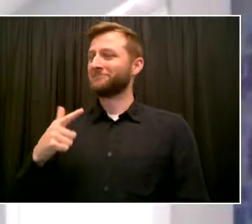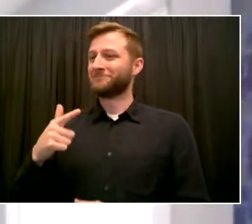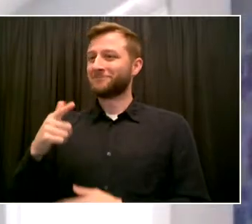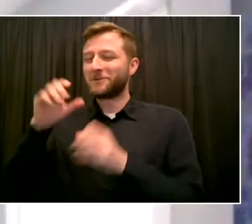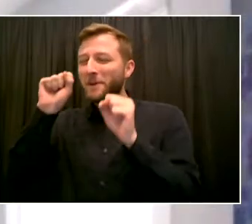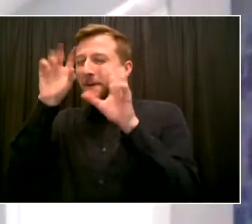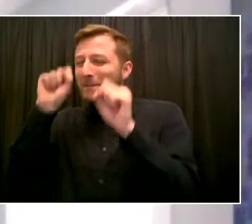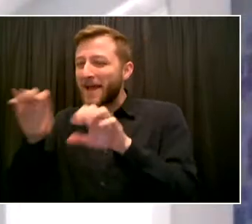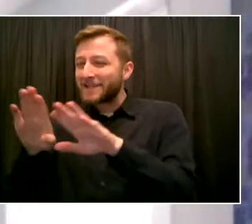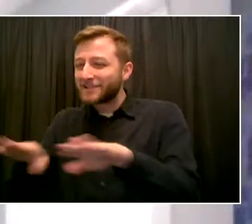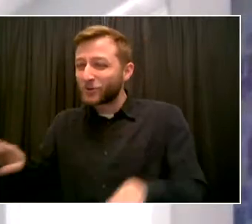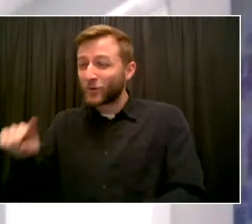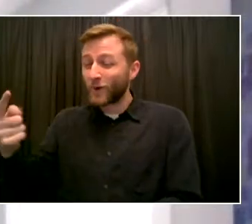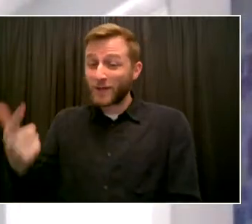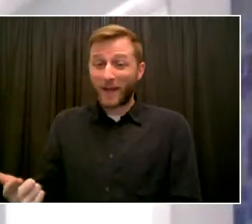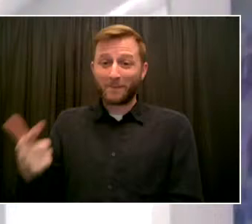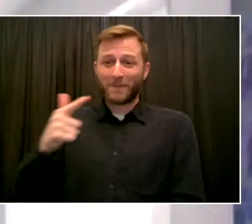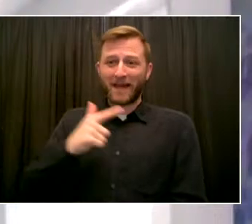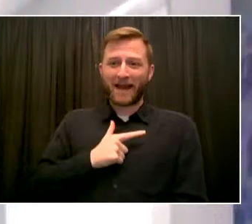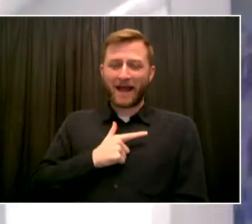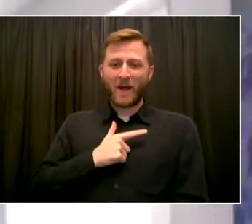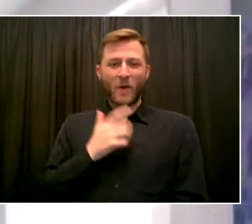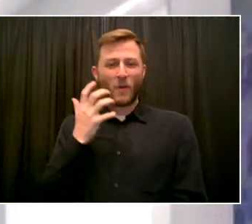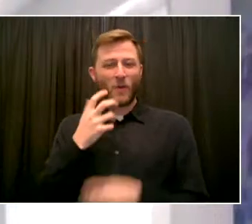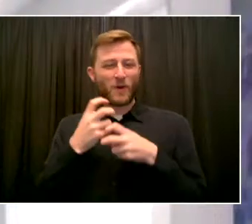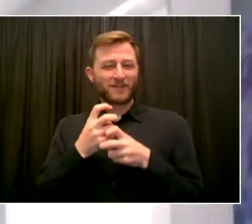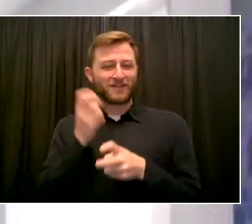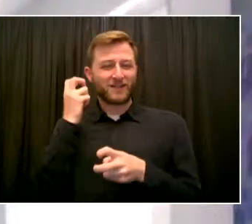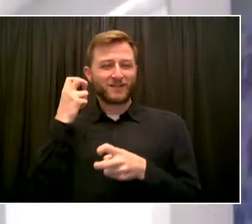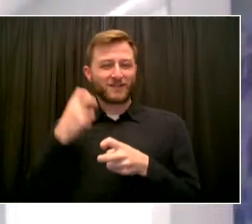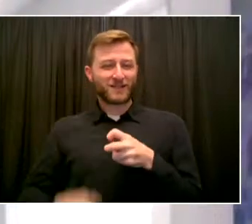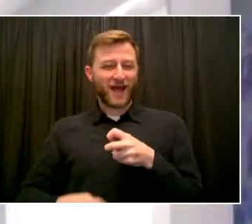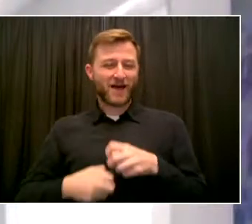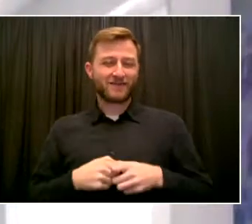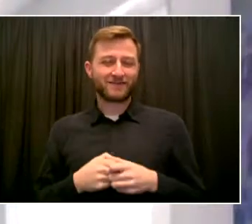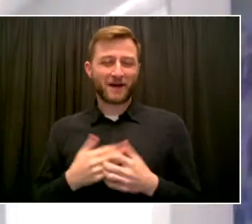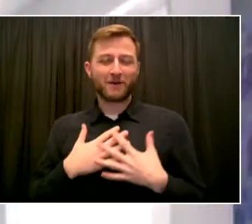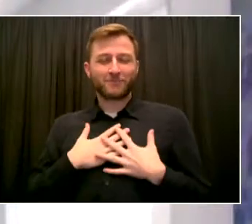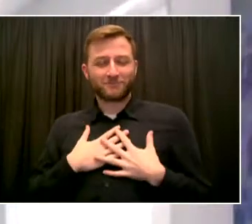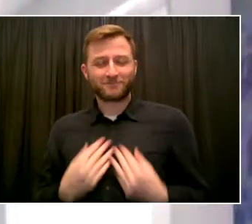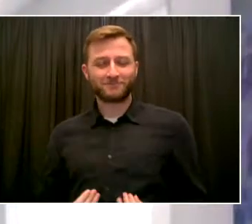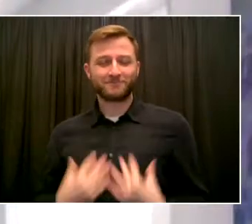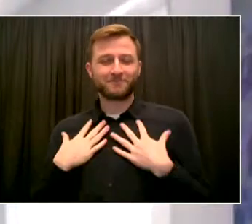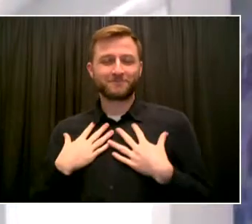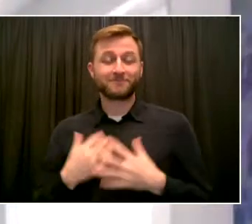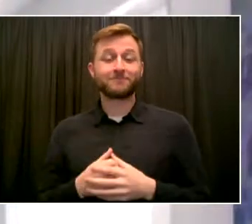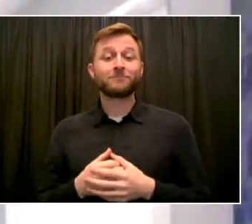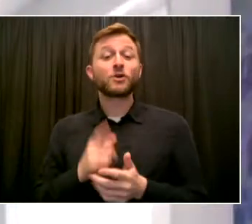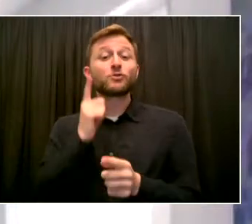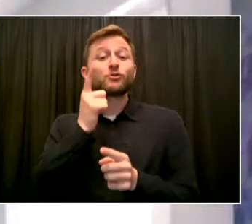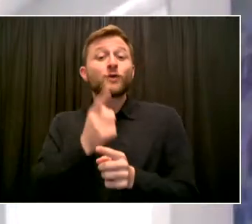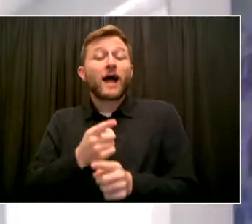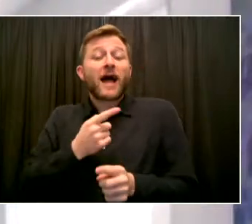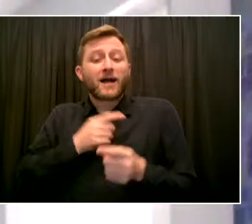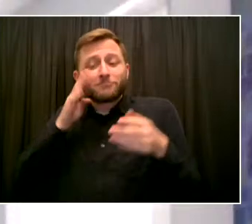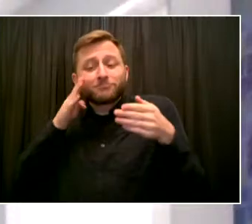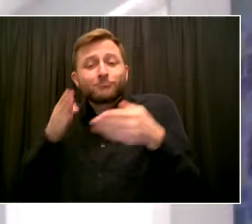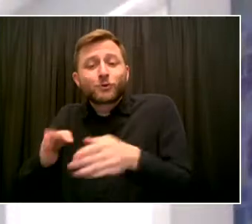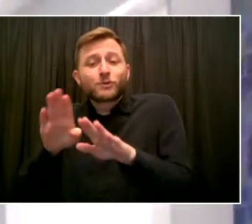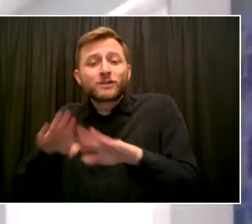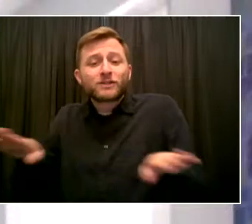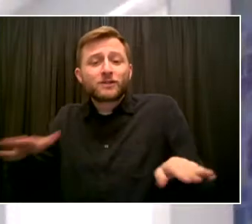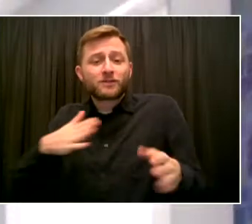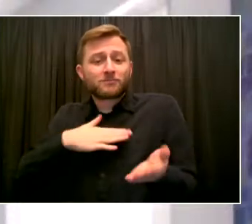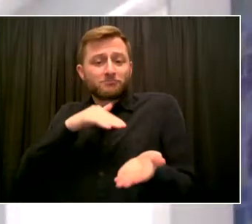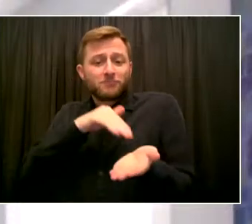heart. Really warmed my heart. Right, as a pediatrician, you're exactly right. Vaccines have been part of